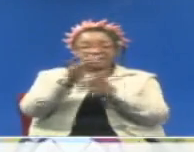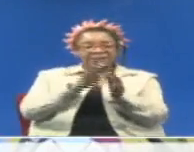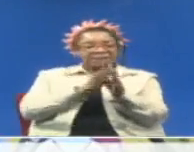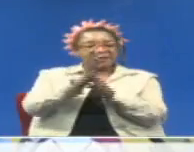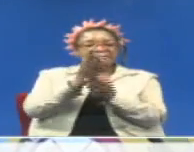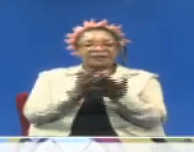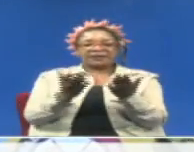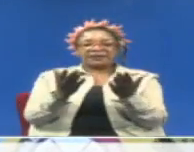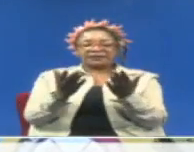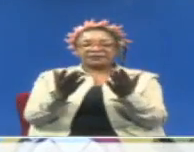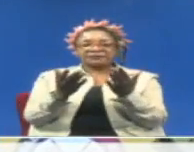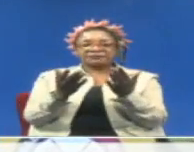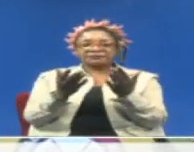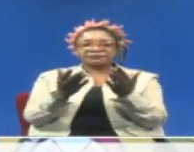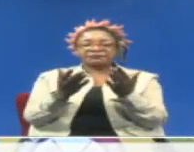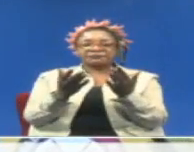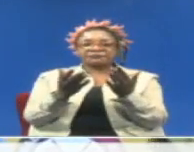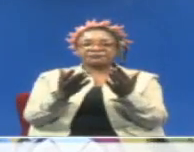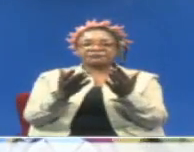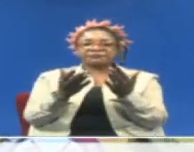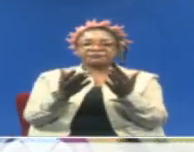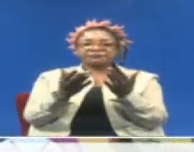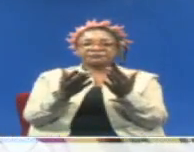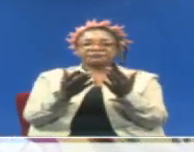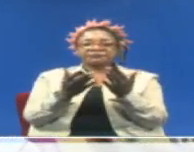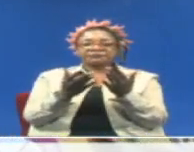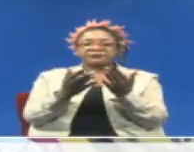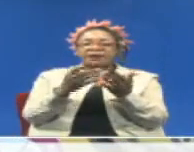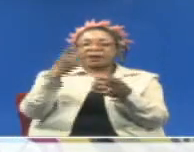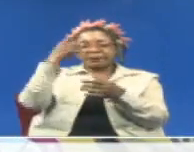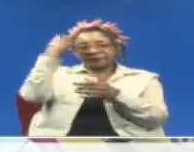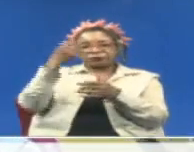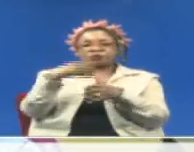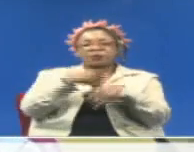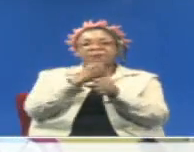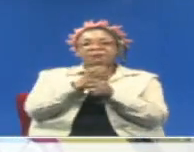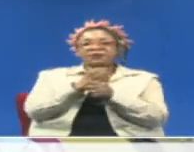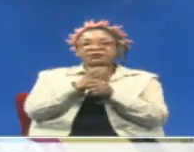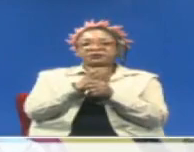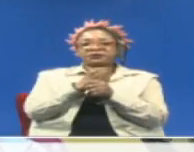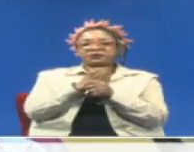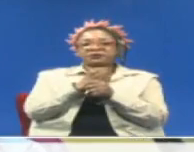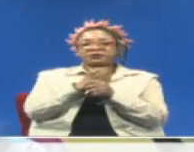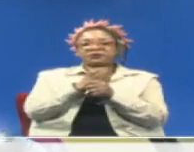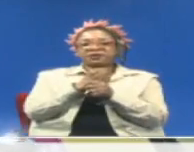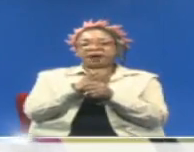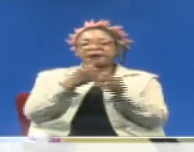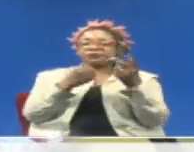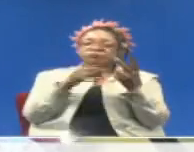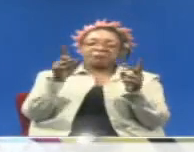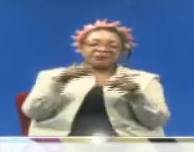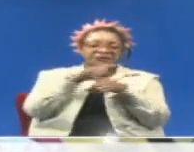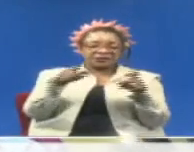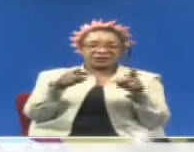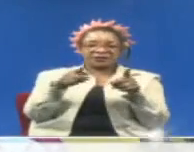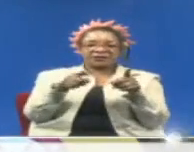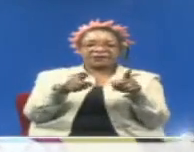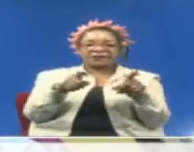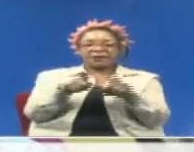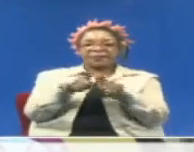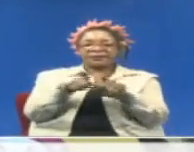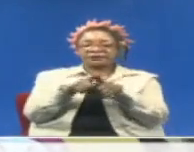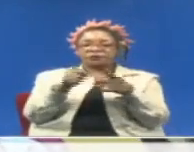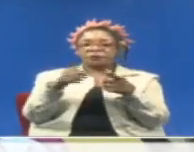I think we can only blame ourselves because we make two big individual mistakes on the two goals, and after we have